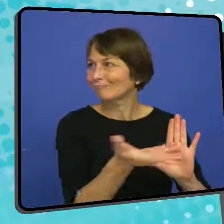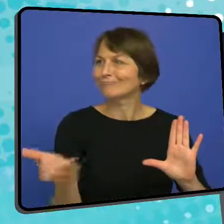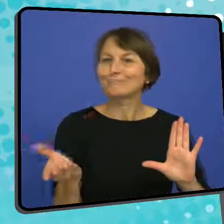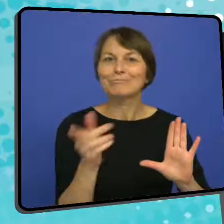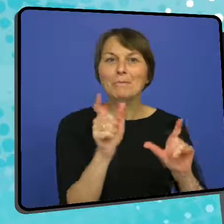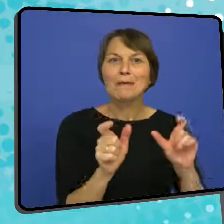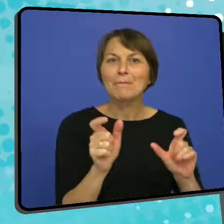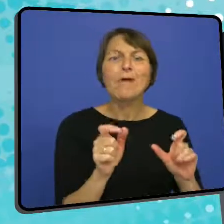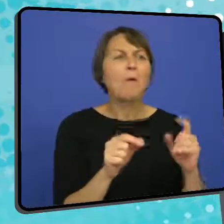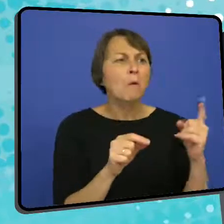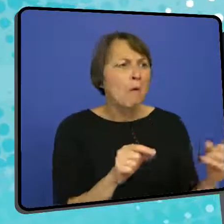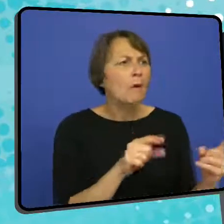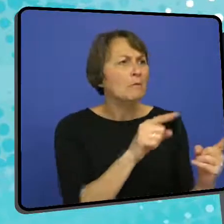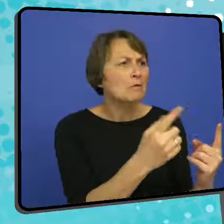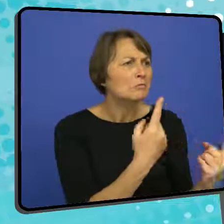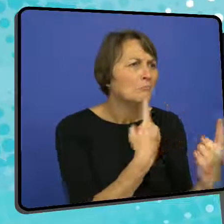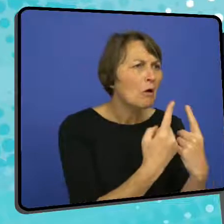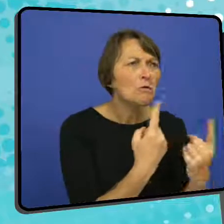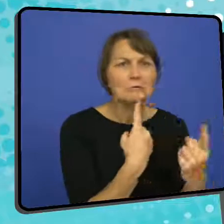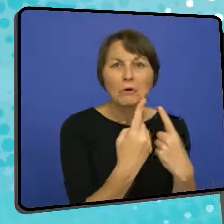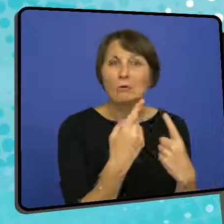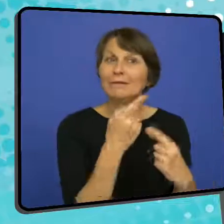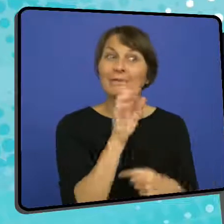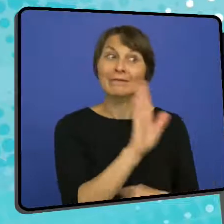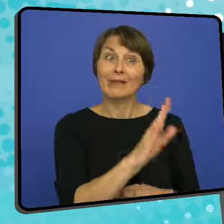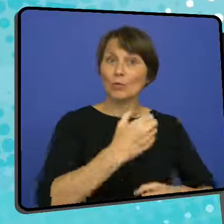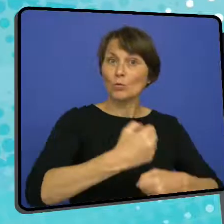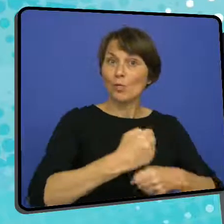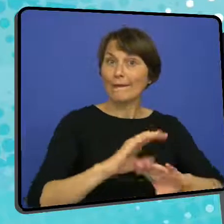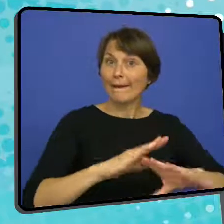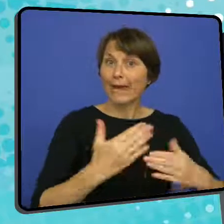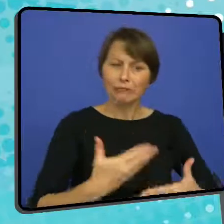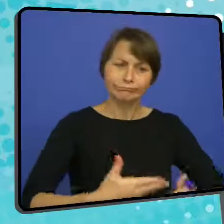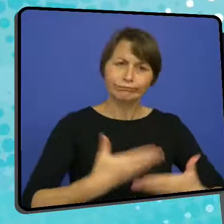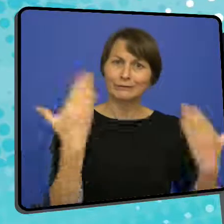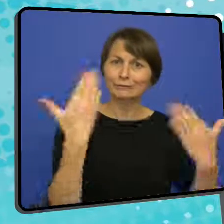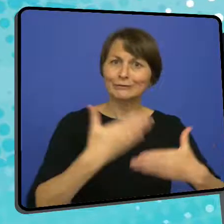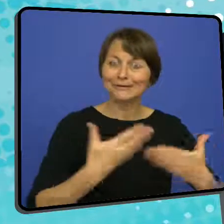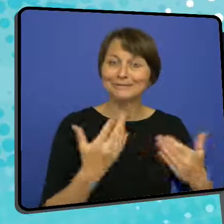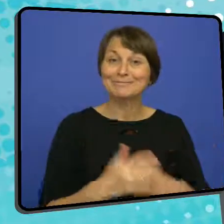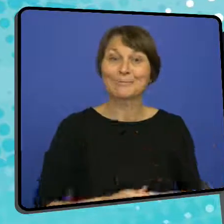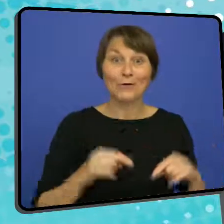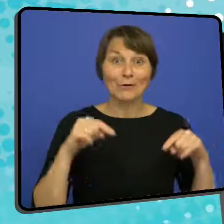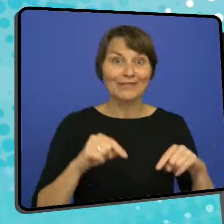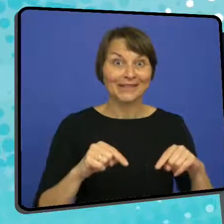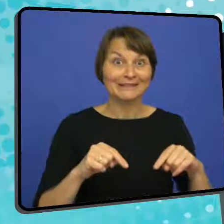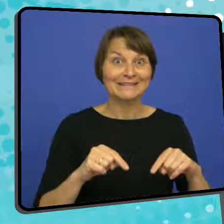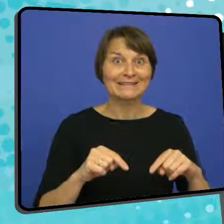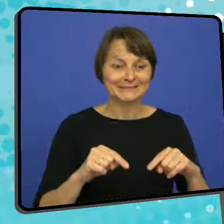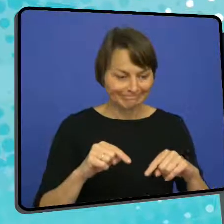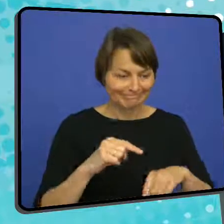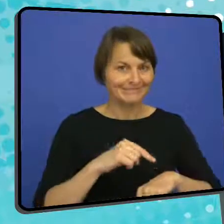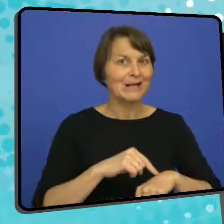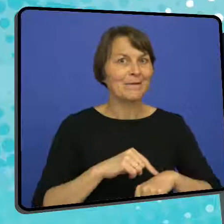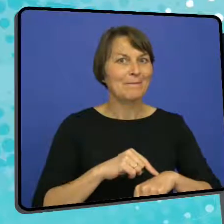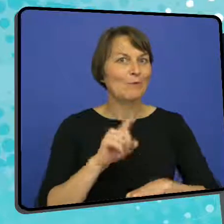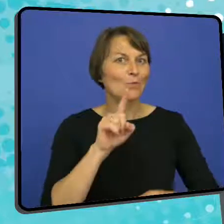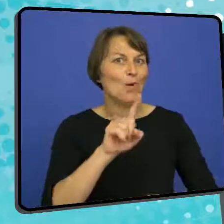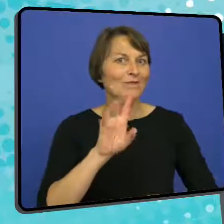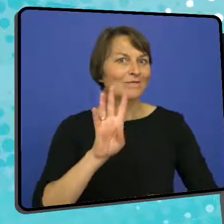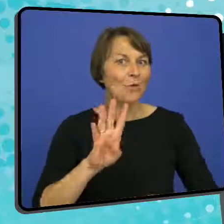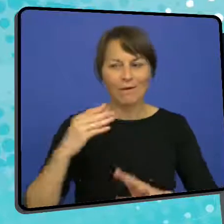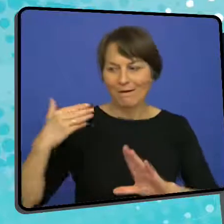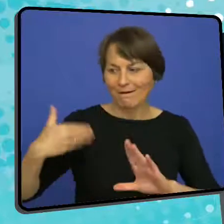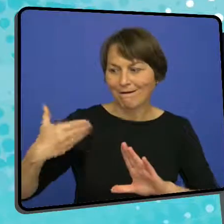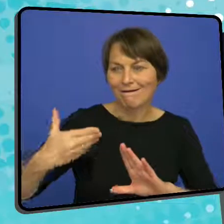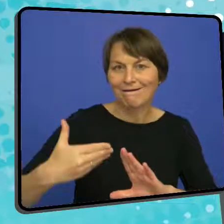about what they're doing during the week. So this is the 14th episode, and we couldn't be more excited to start talking